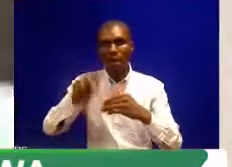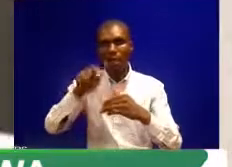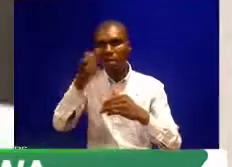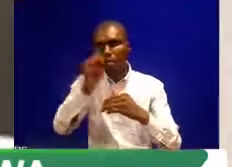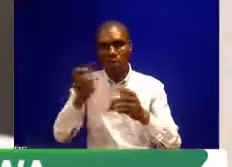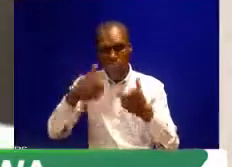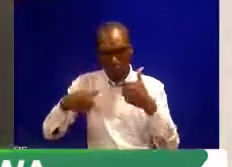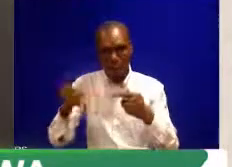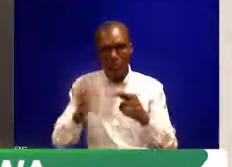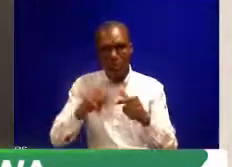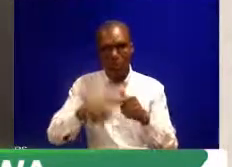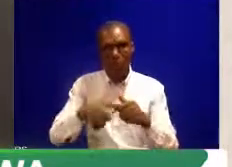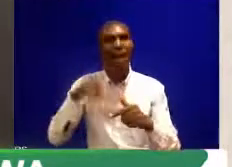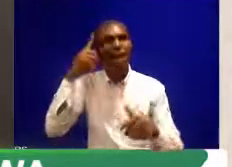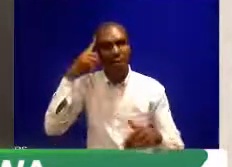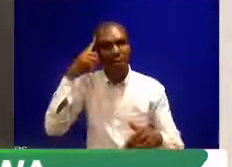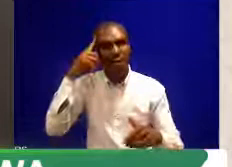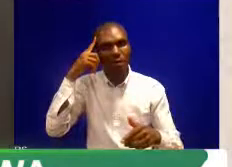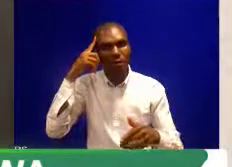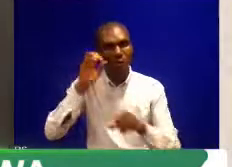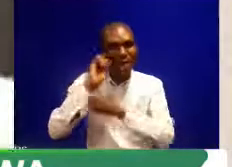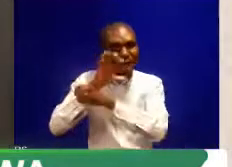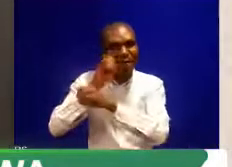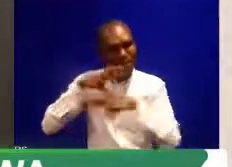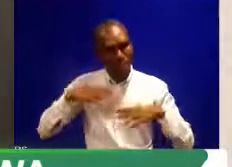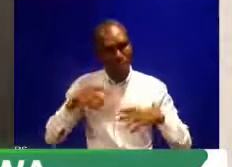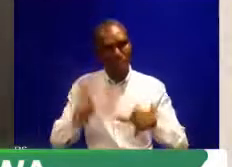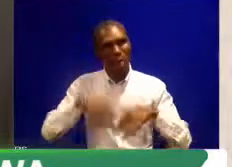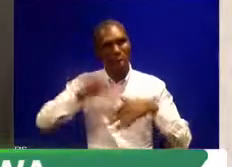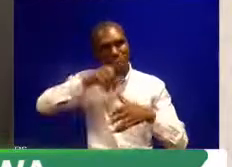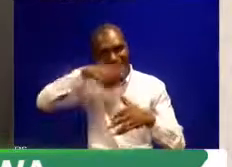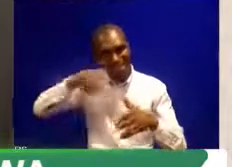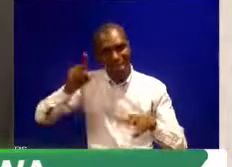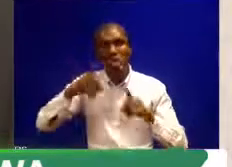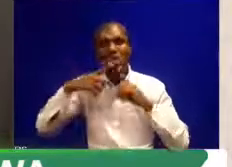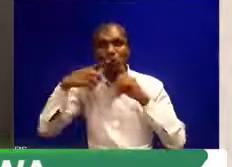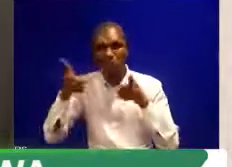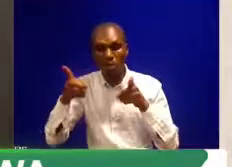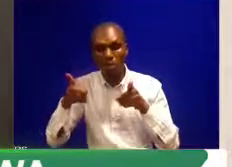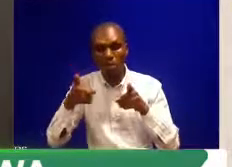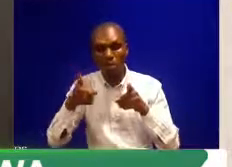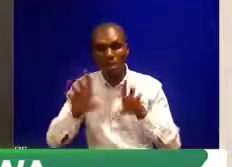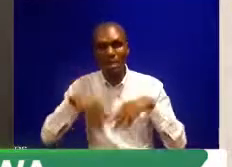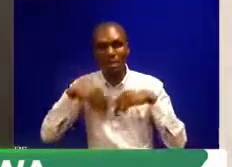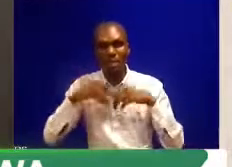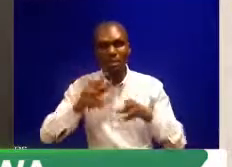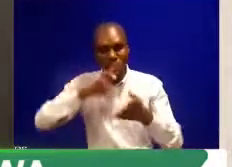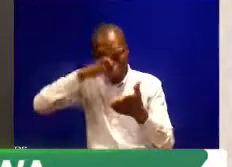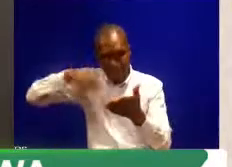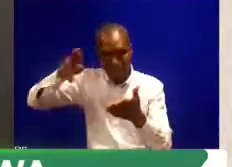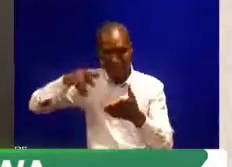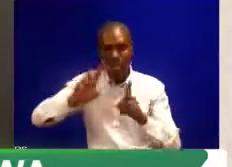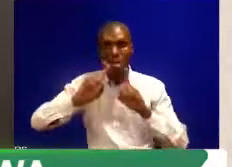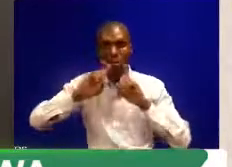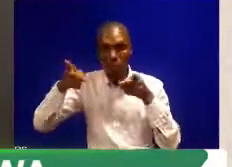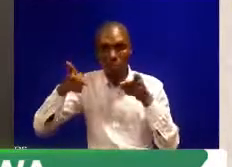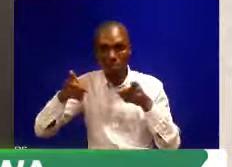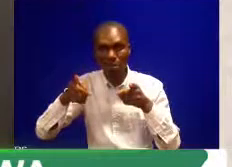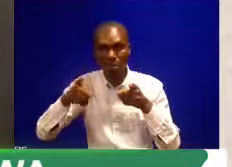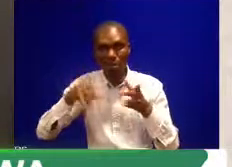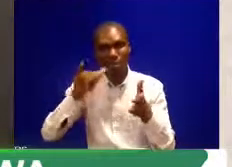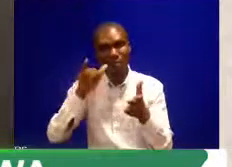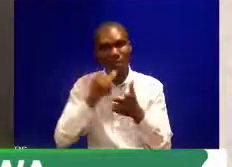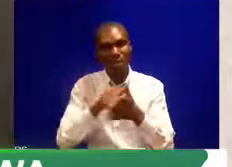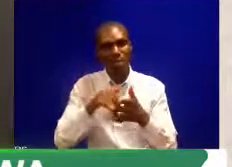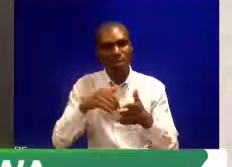also come. I think we have to educate our people. Give them the right information. Give them the right information that